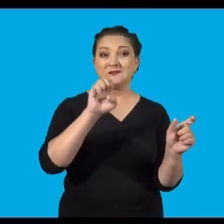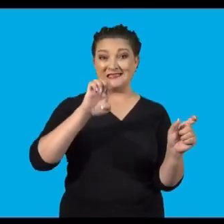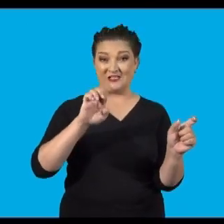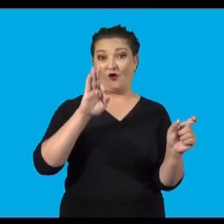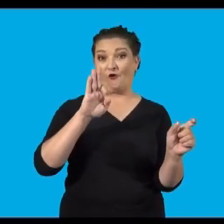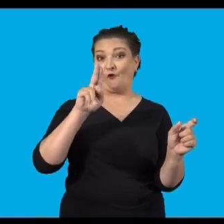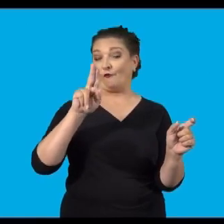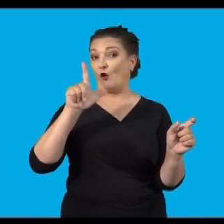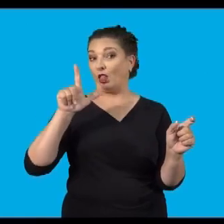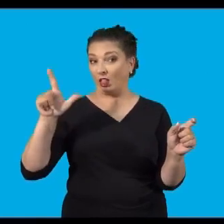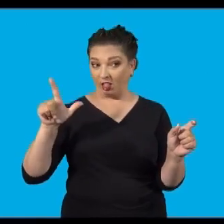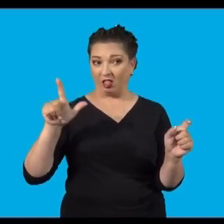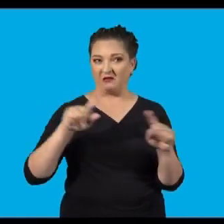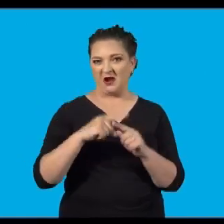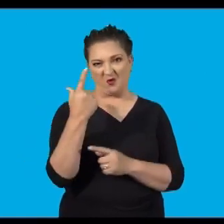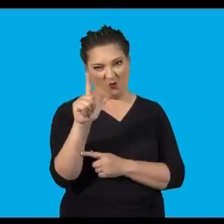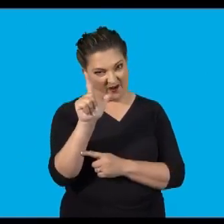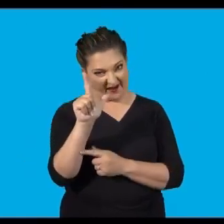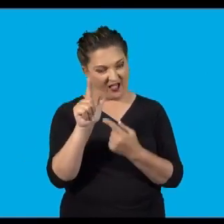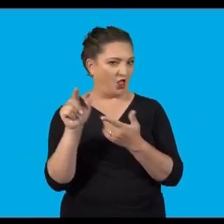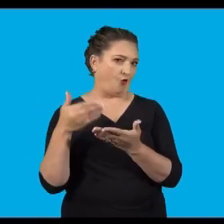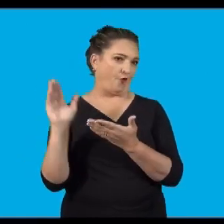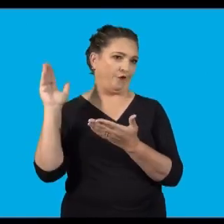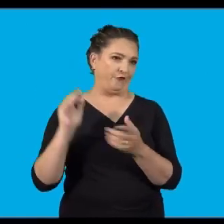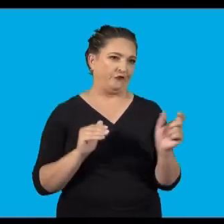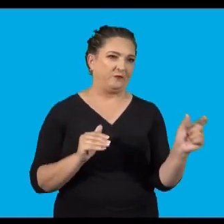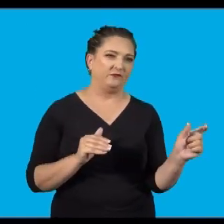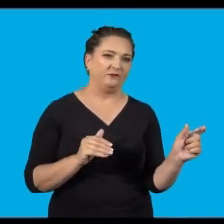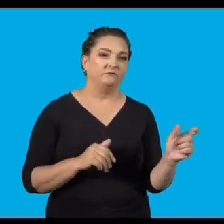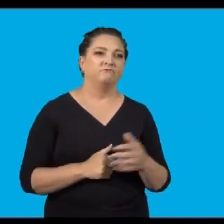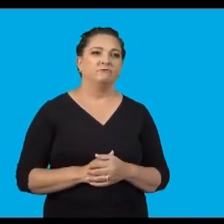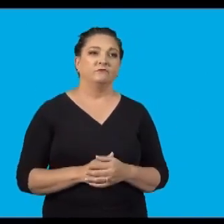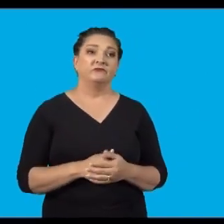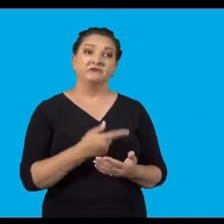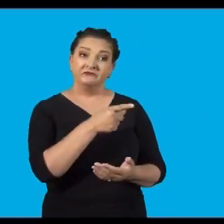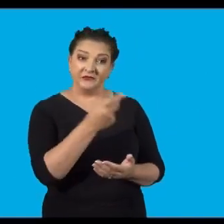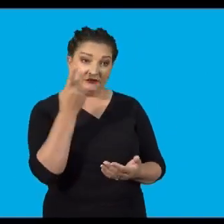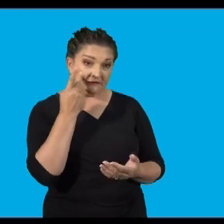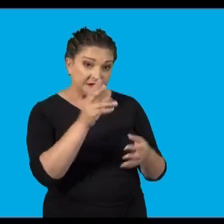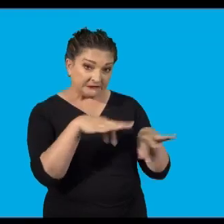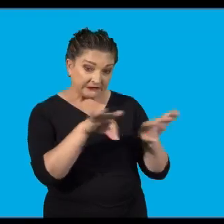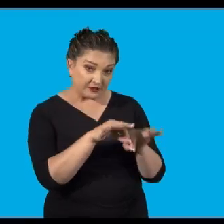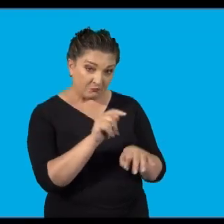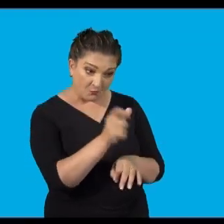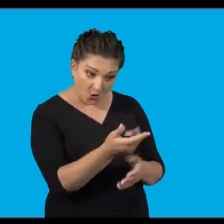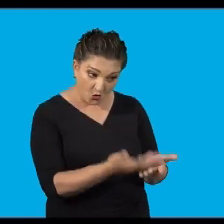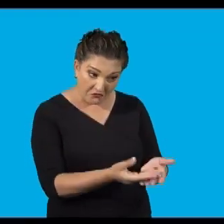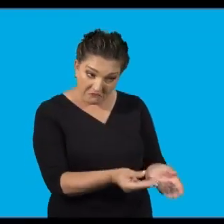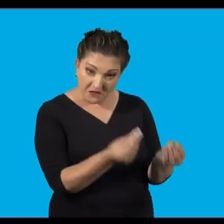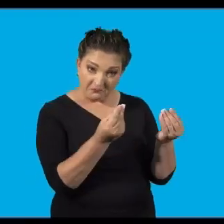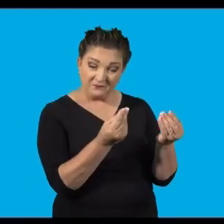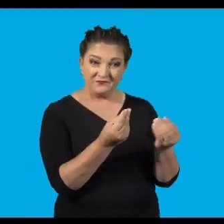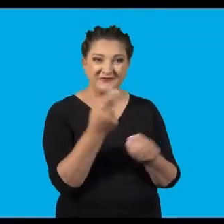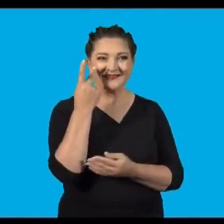see the word useful needs to lose the one L. Have you received the gift she bought for